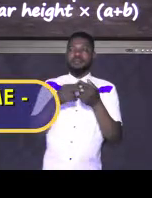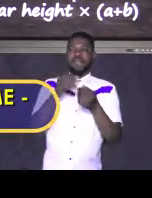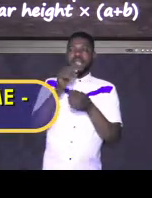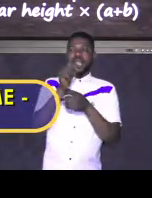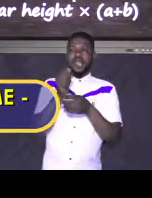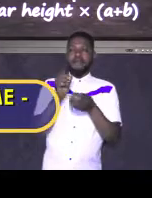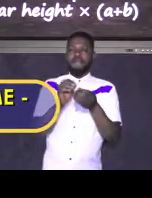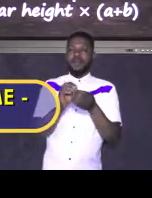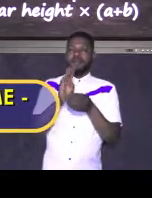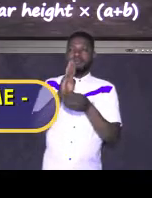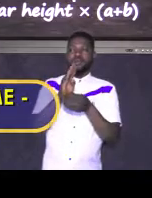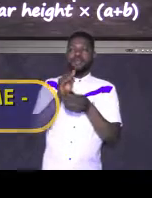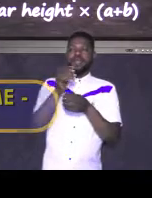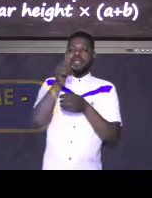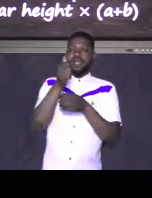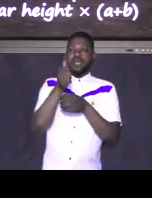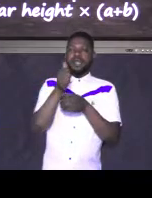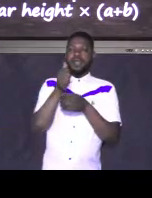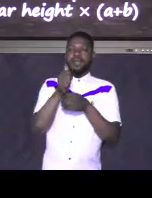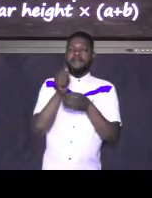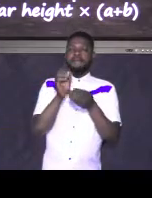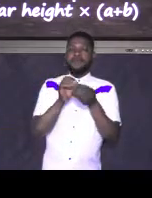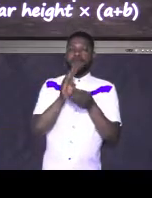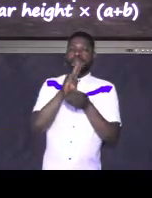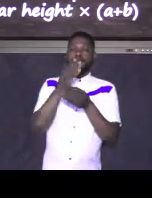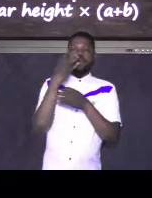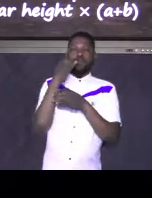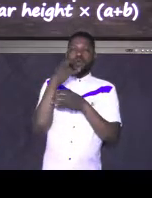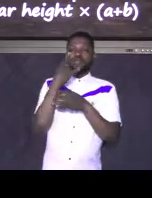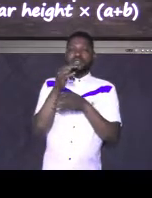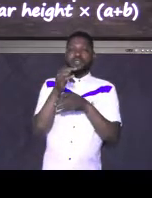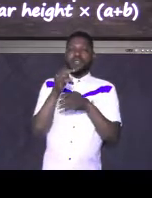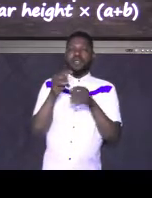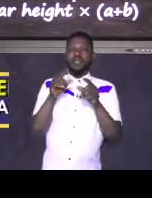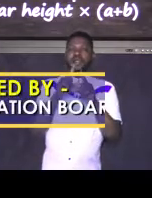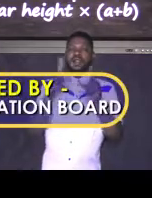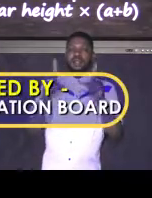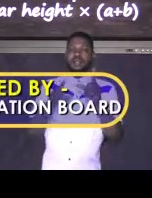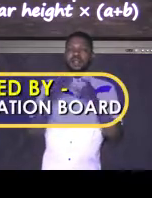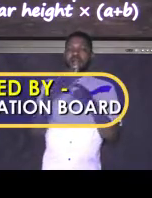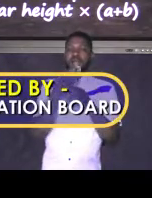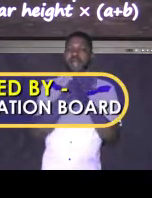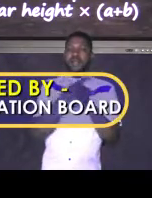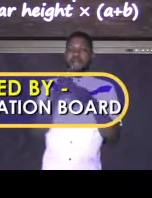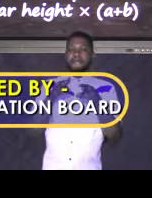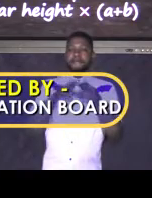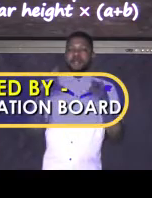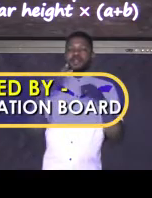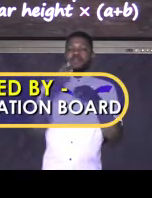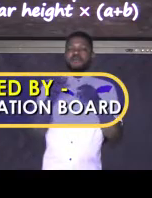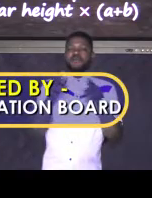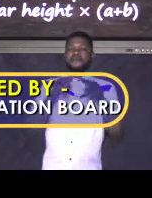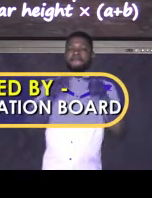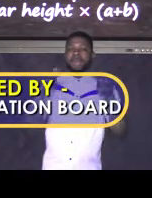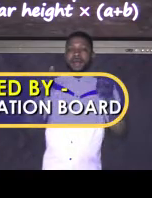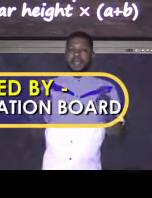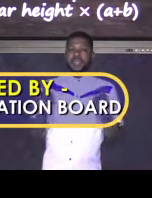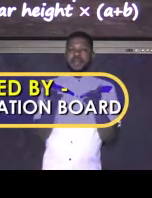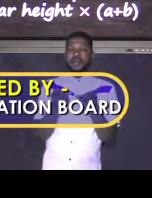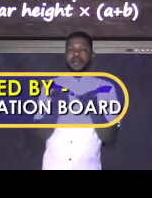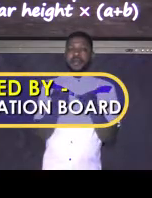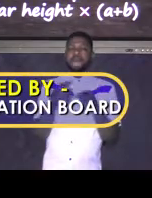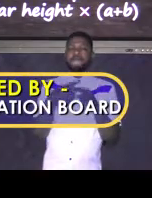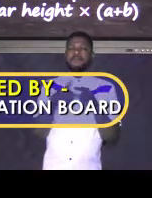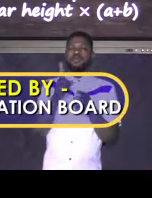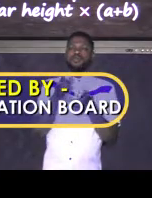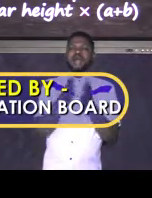times A plus B, because A plus B was the length or the breadth of the parallelogram.